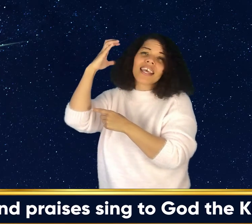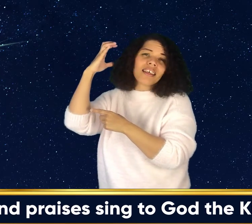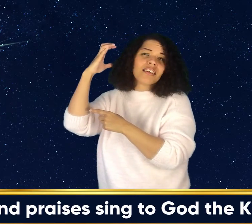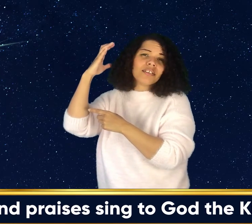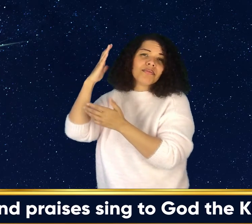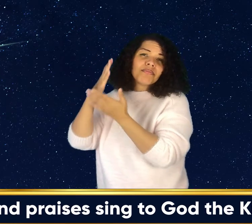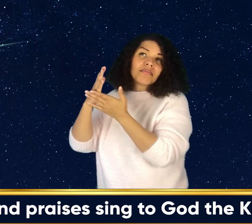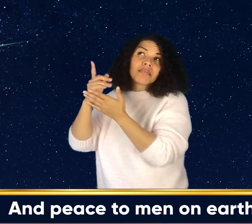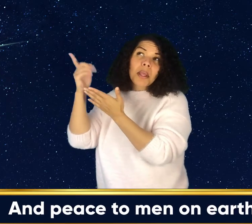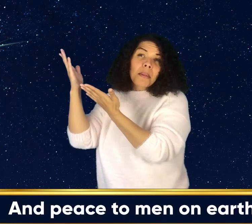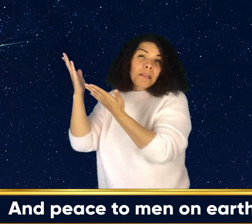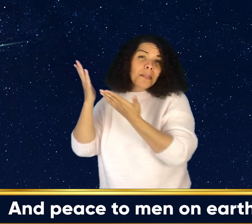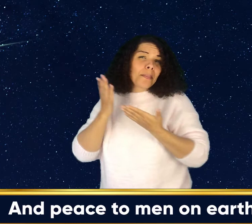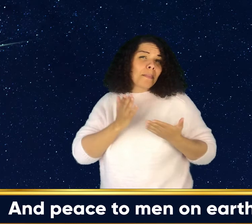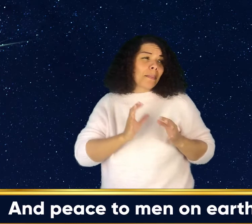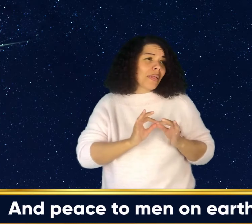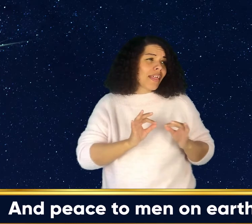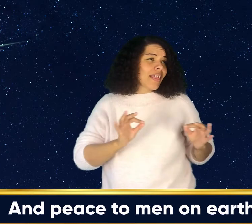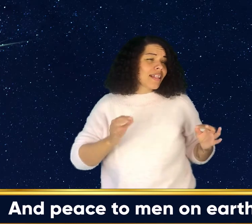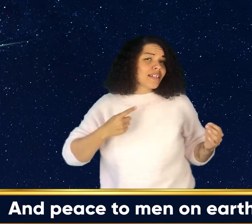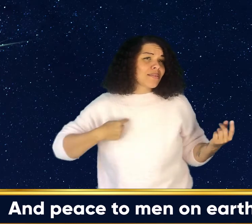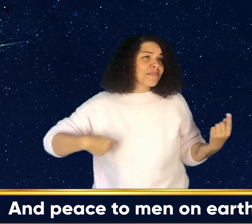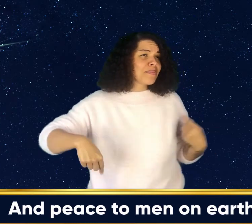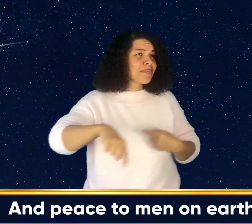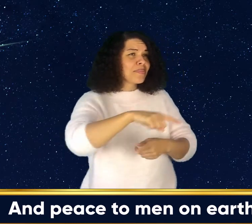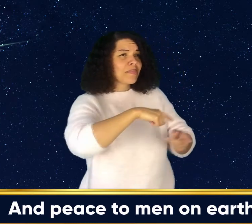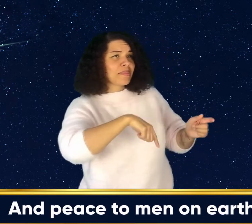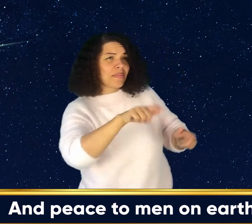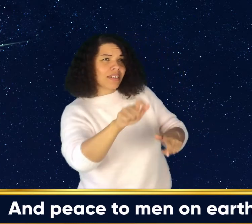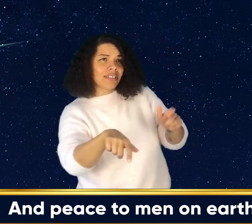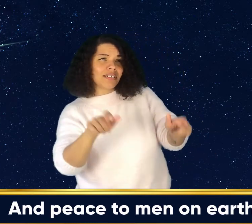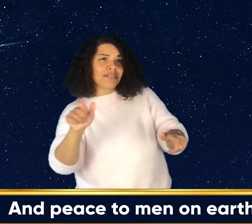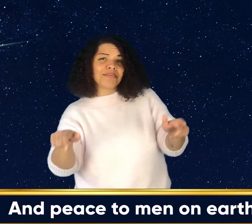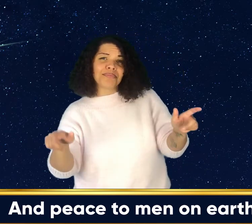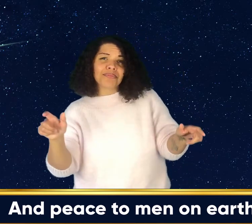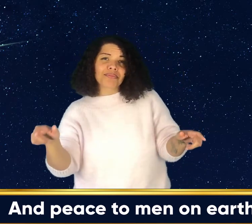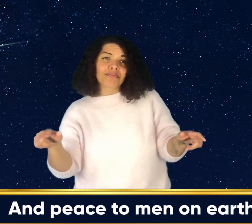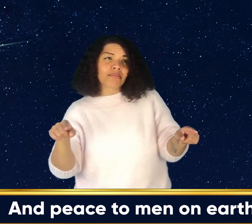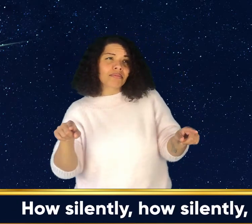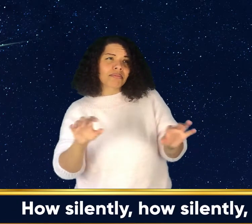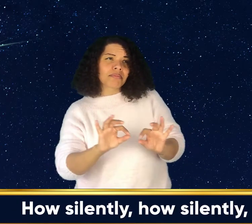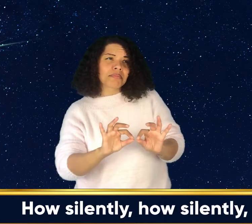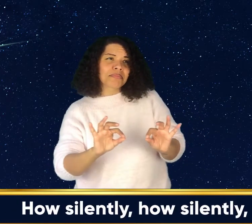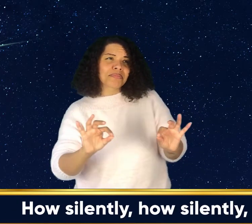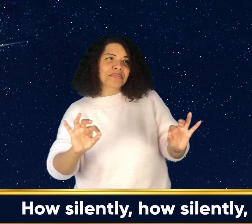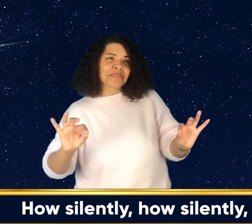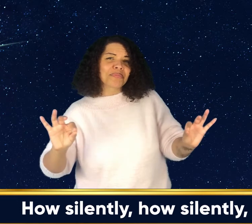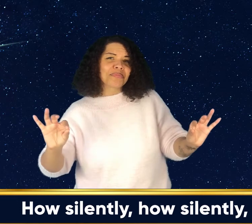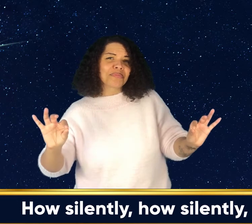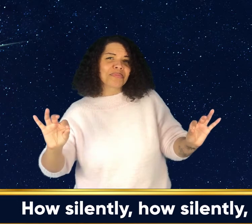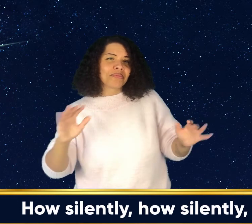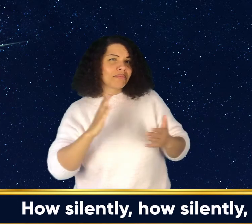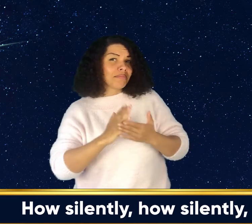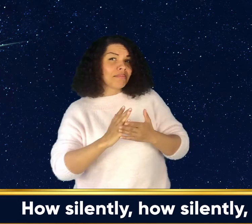the King, and peace to men on earth.